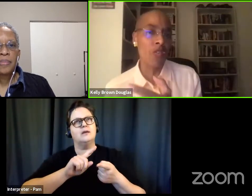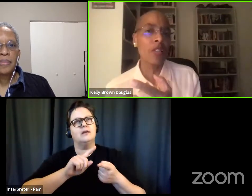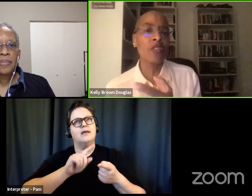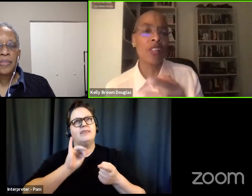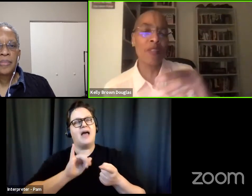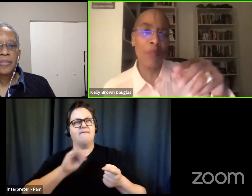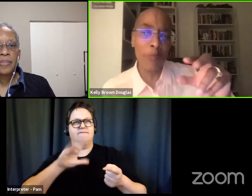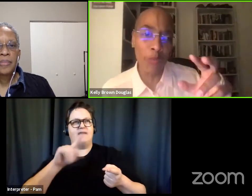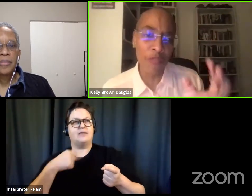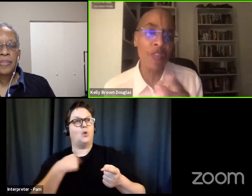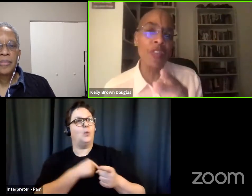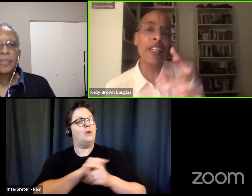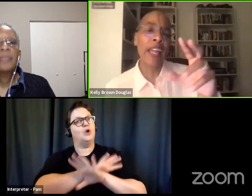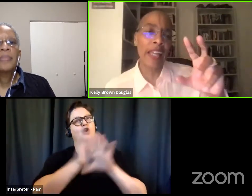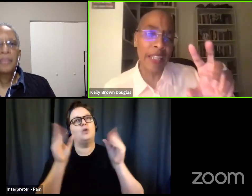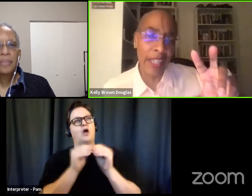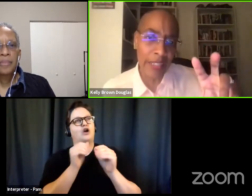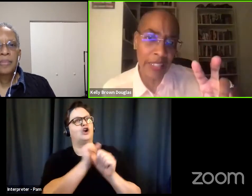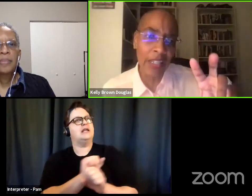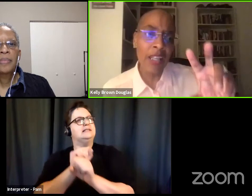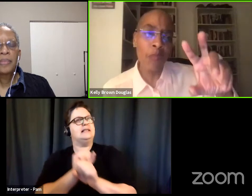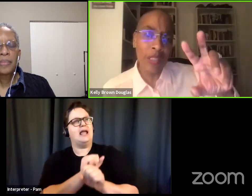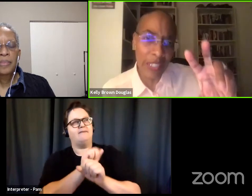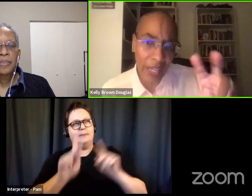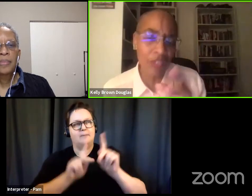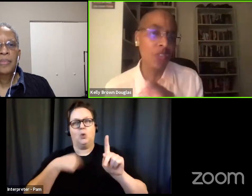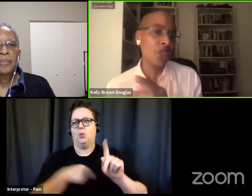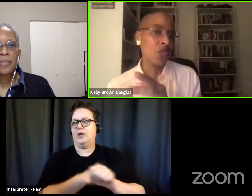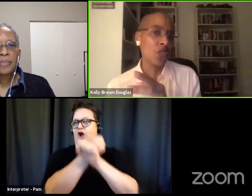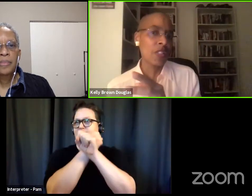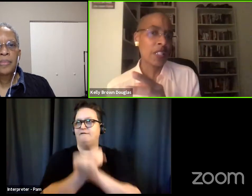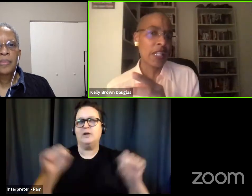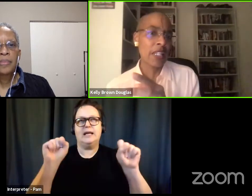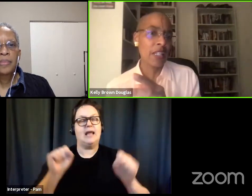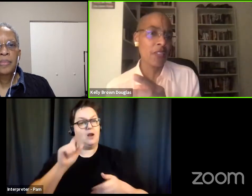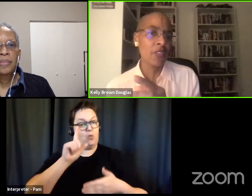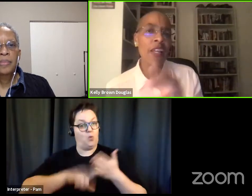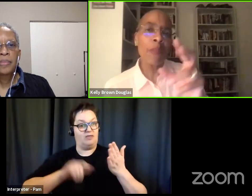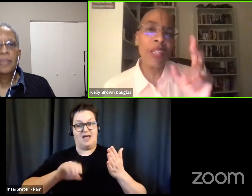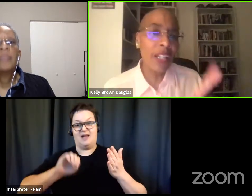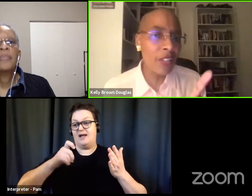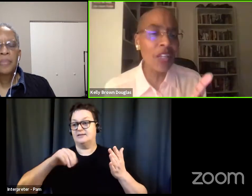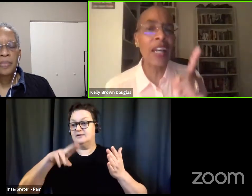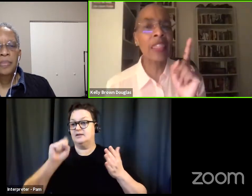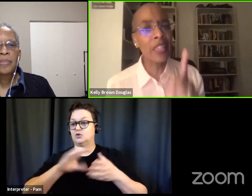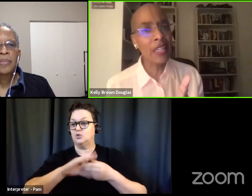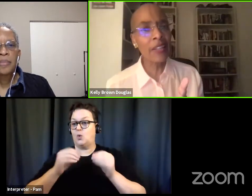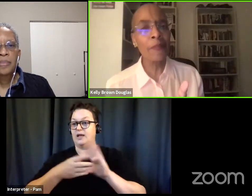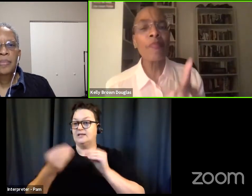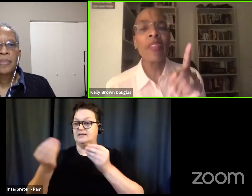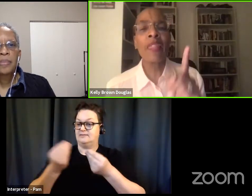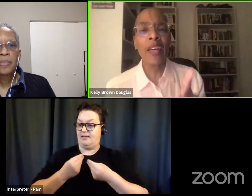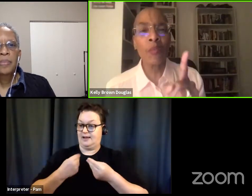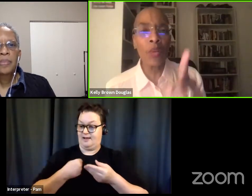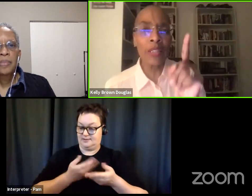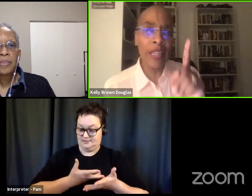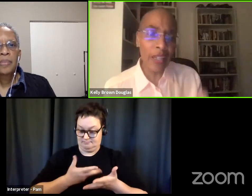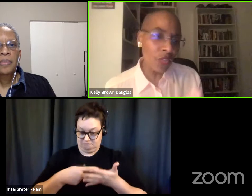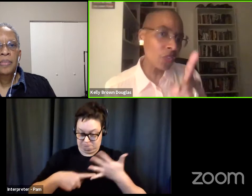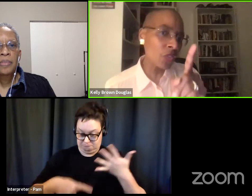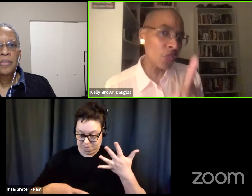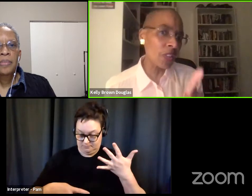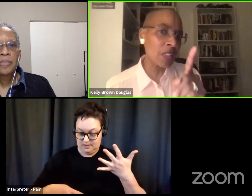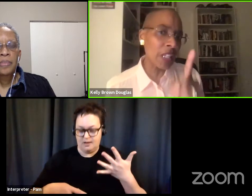no longer enslaved people, we're free, and what the Exodus story is telling us. Because I think that what